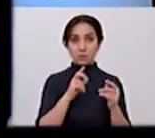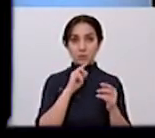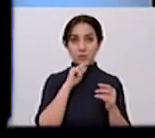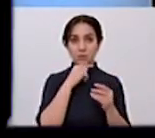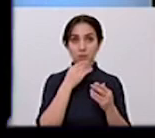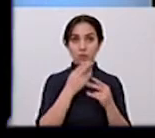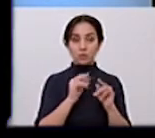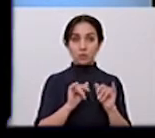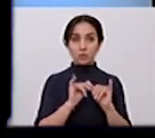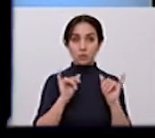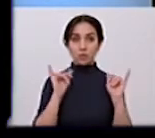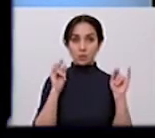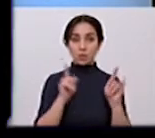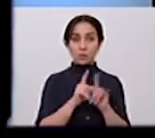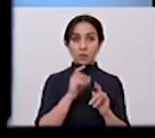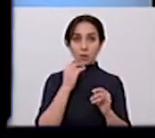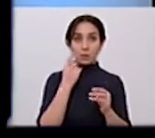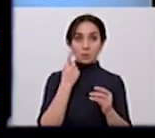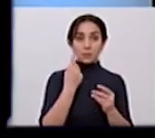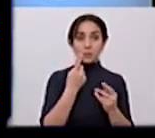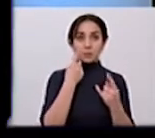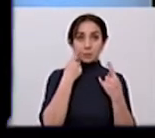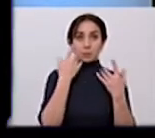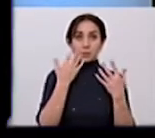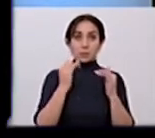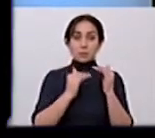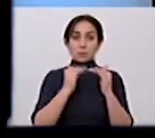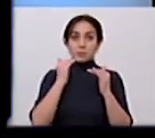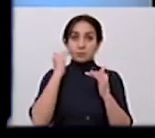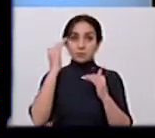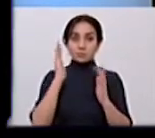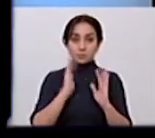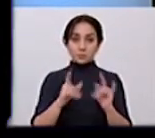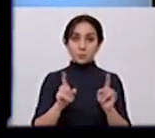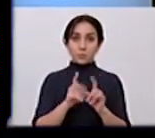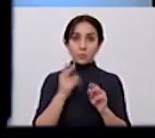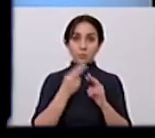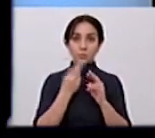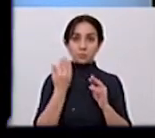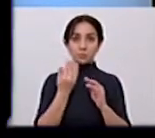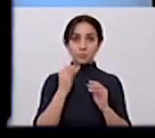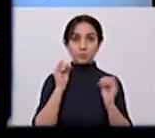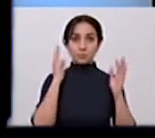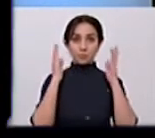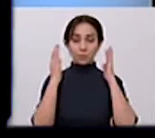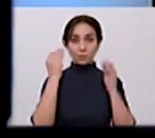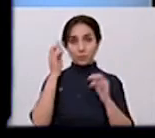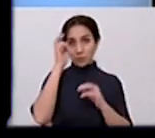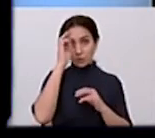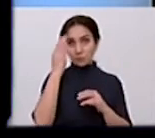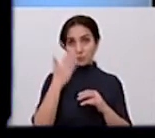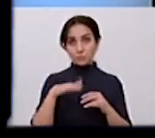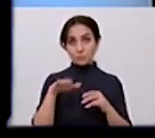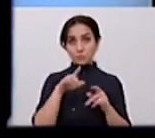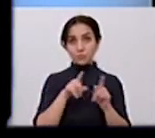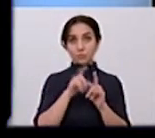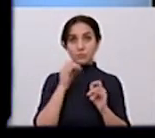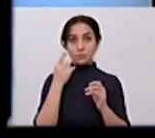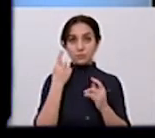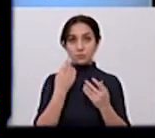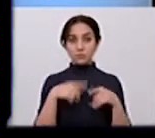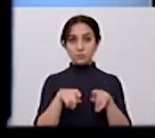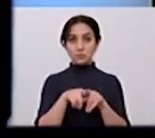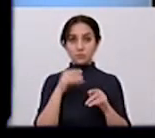iqtisodiy rivojlanish mamlakatdagi o'sha ma'lum bir bosqichlarni bosib o'tadi. Jumladan Malayziya davlati ham ma'lum bir